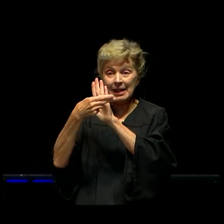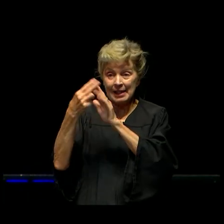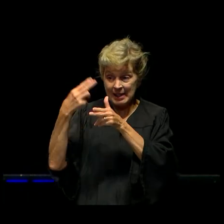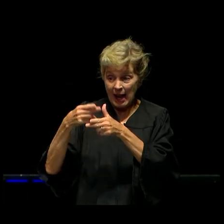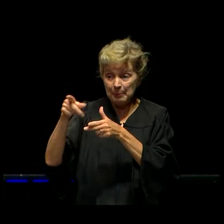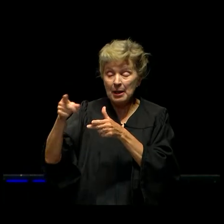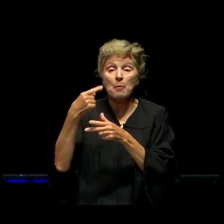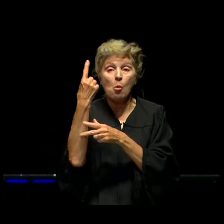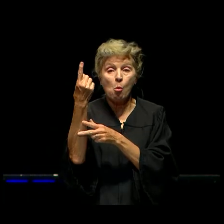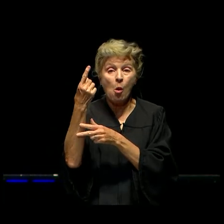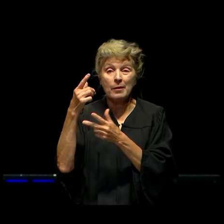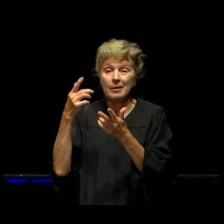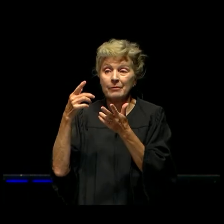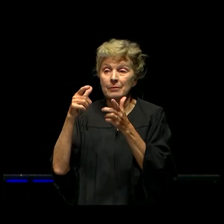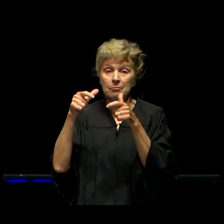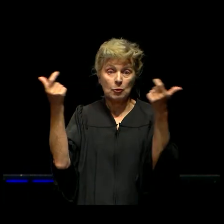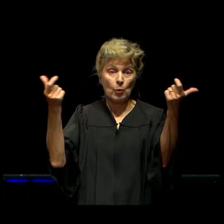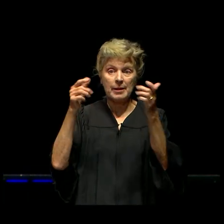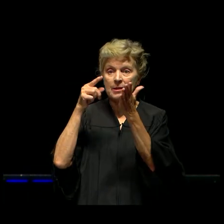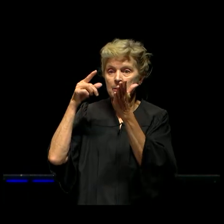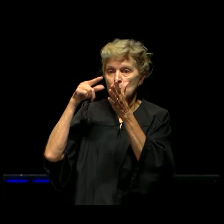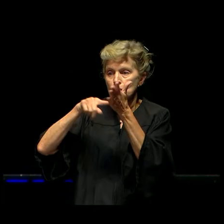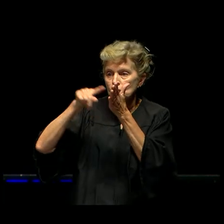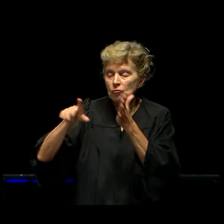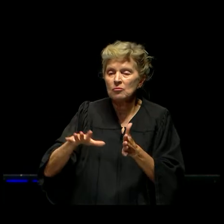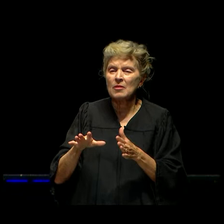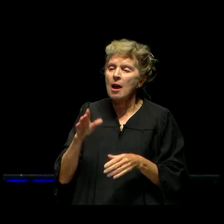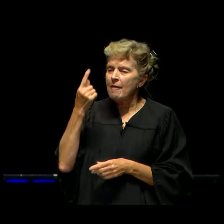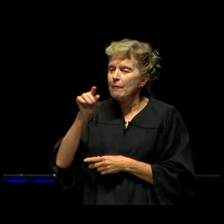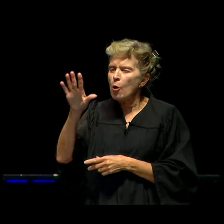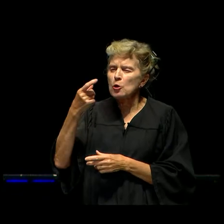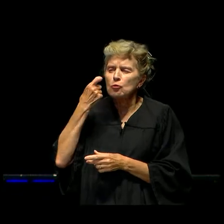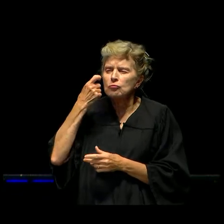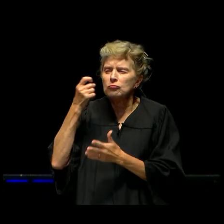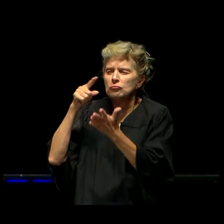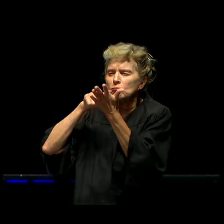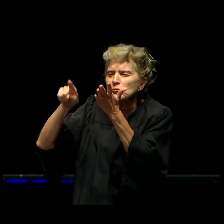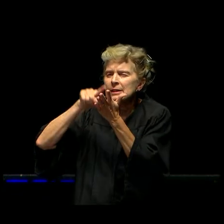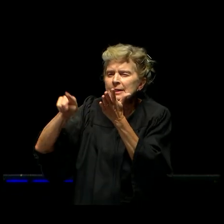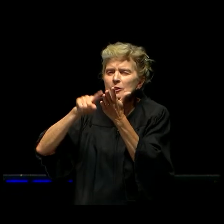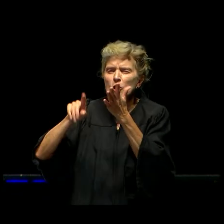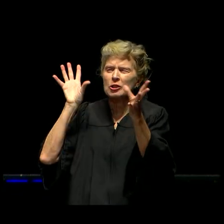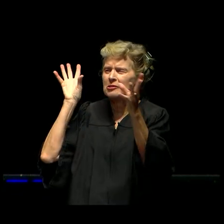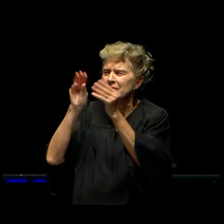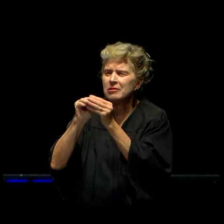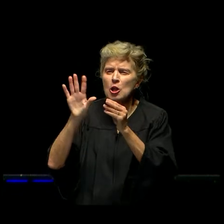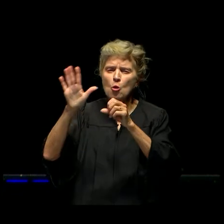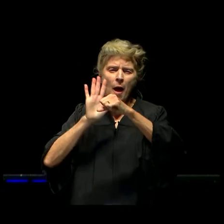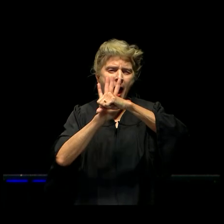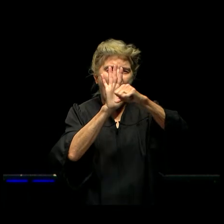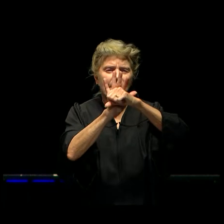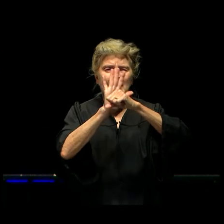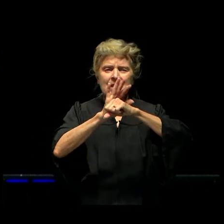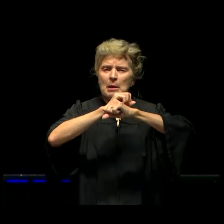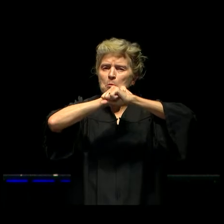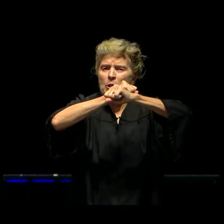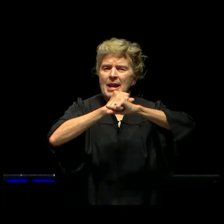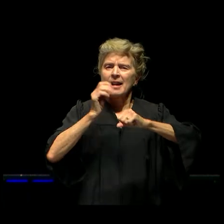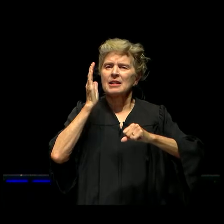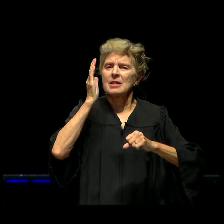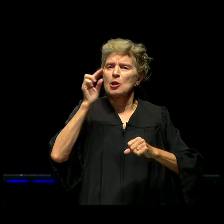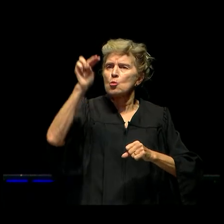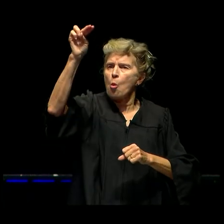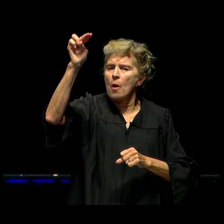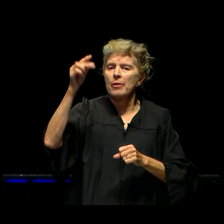England, for your lifetime of dedication to researching and understanding the Canadian Arctic, and for your advocacy in protecting its heritage for future